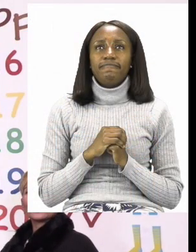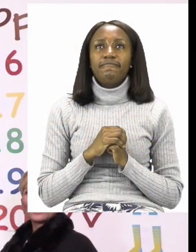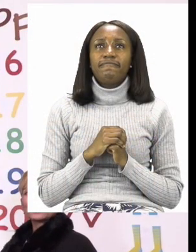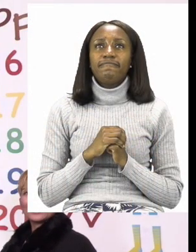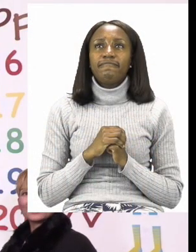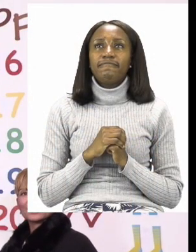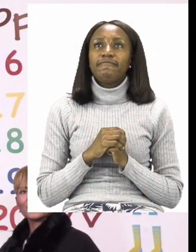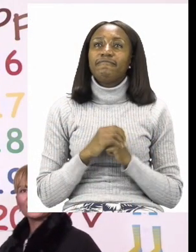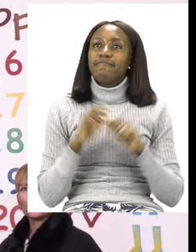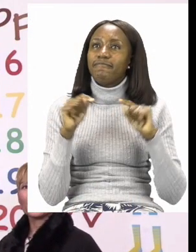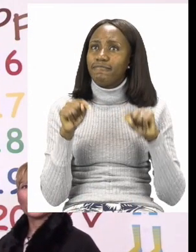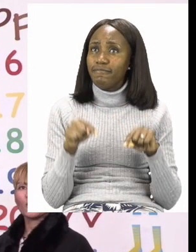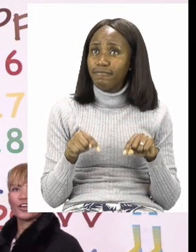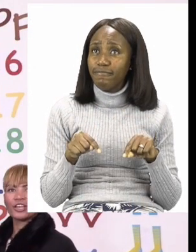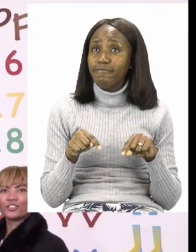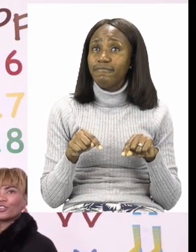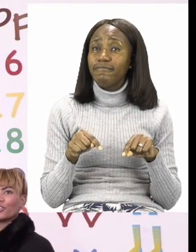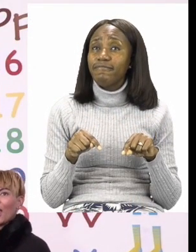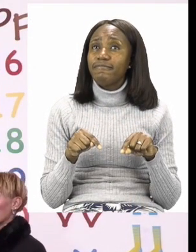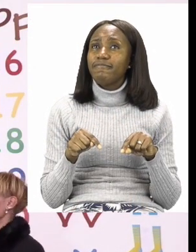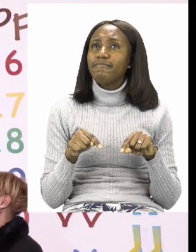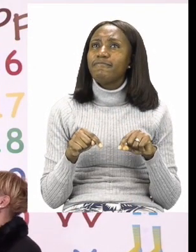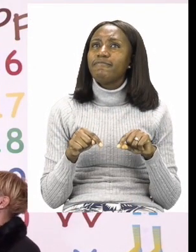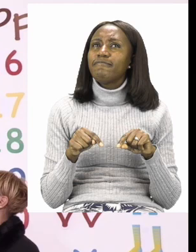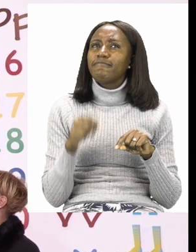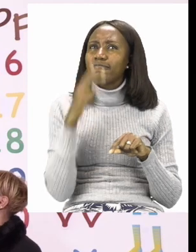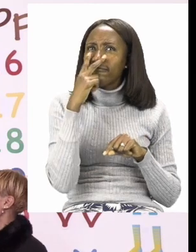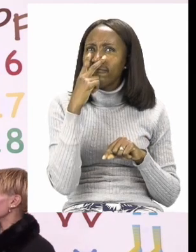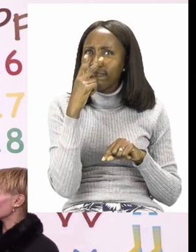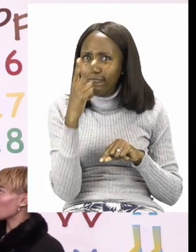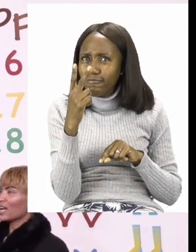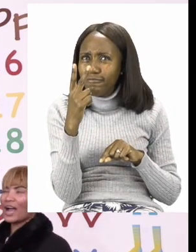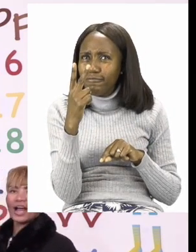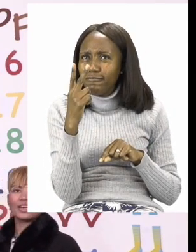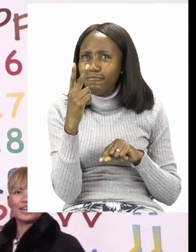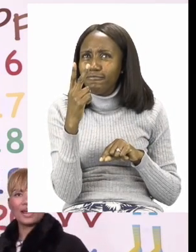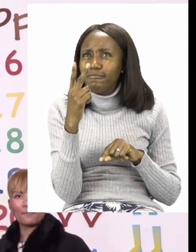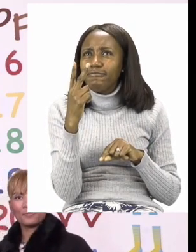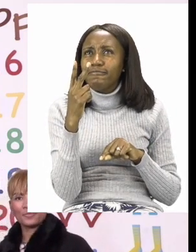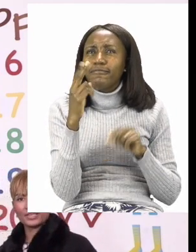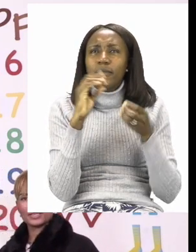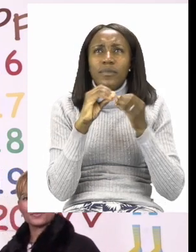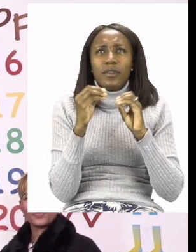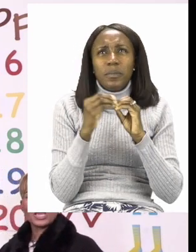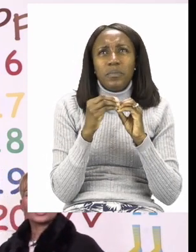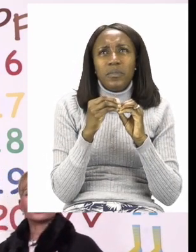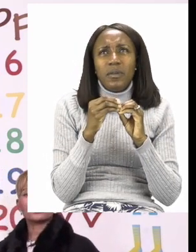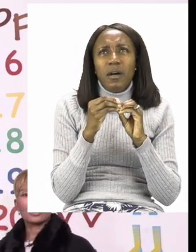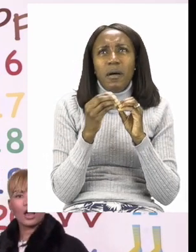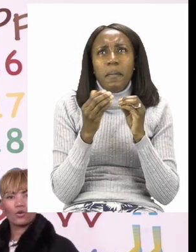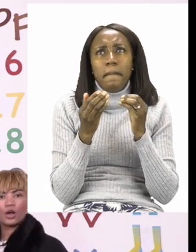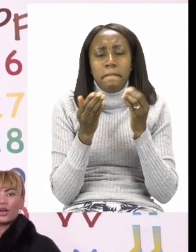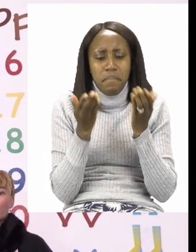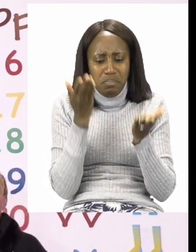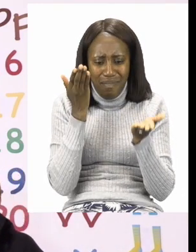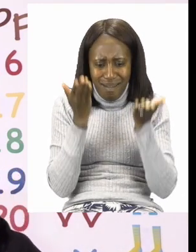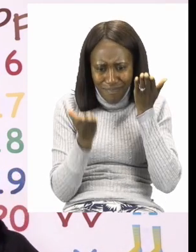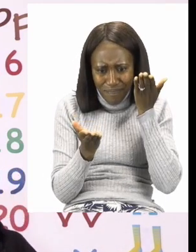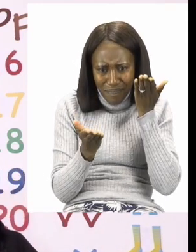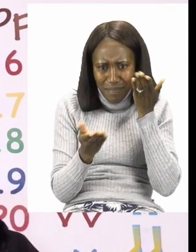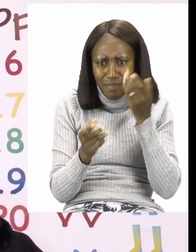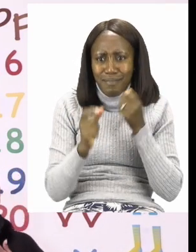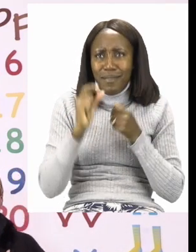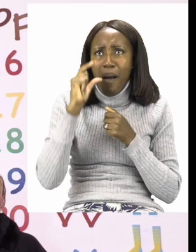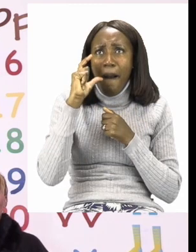In our next lesson, we are going to look at comparing numbers. Now, grade